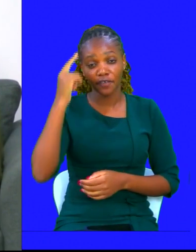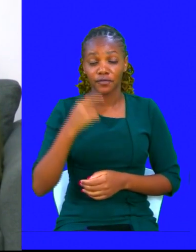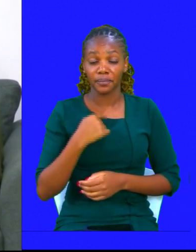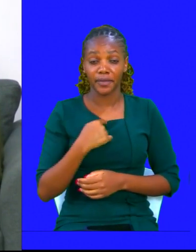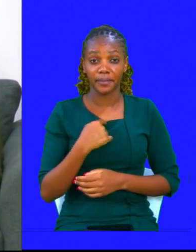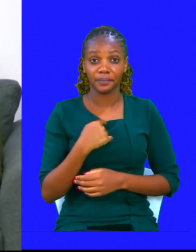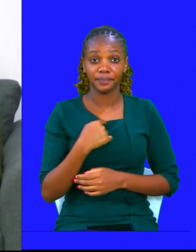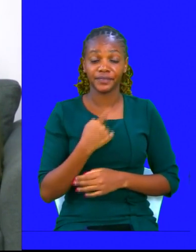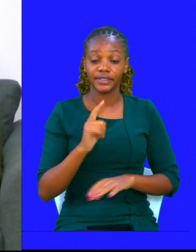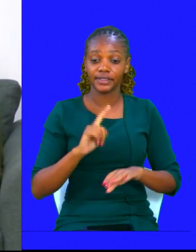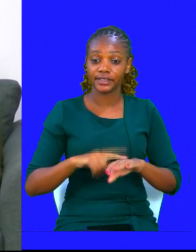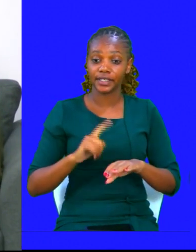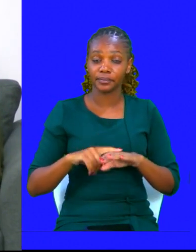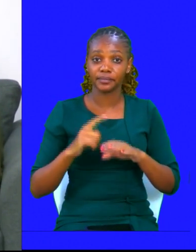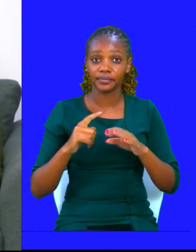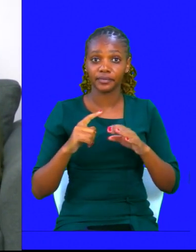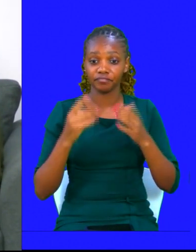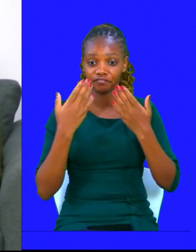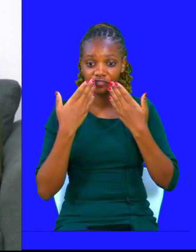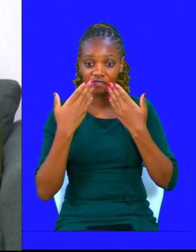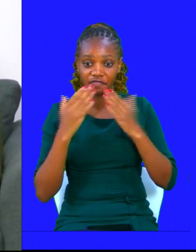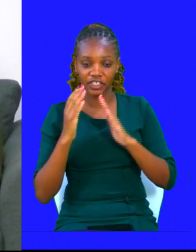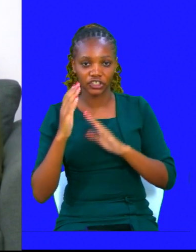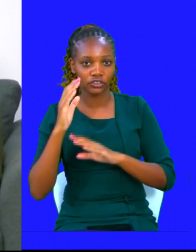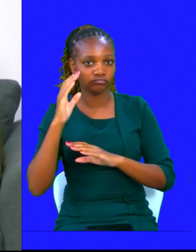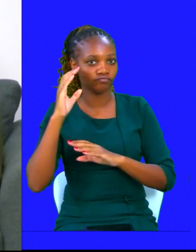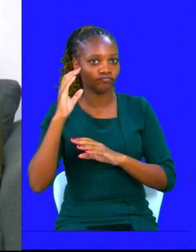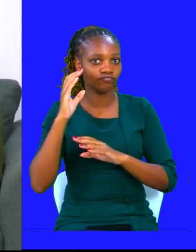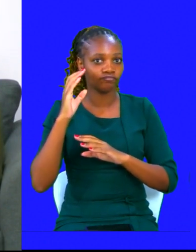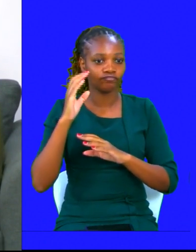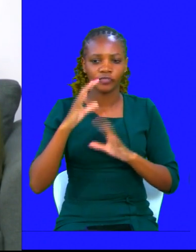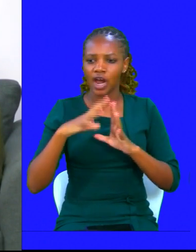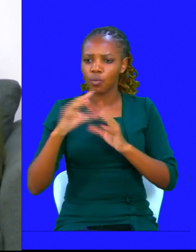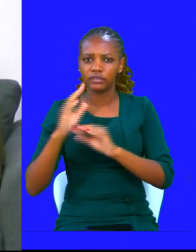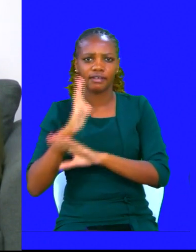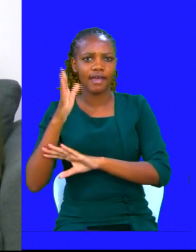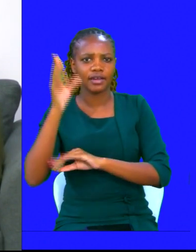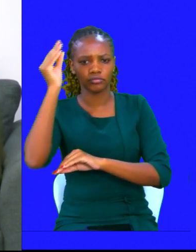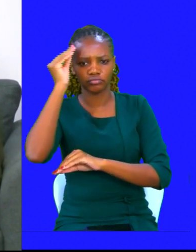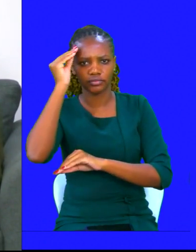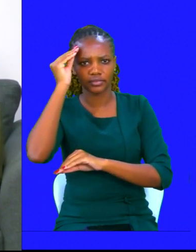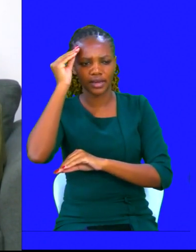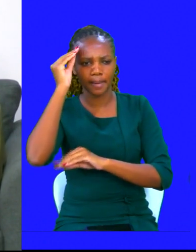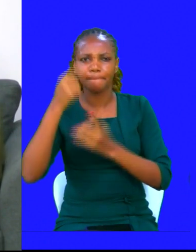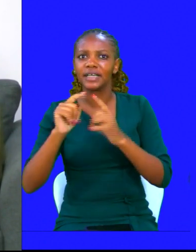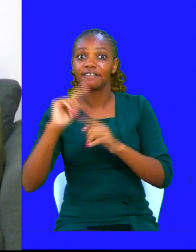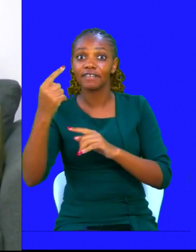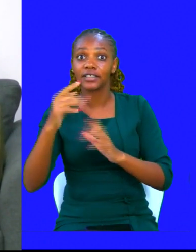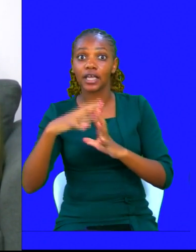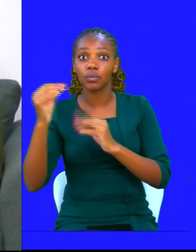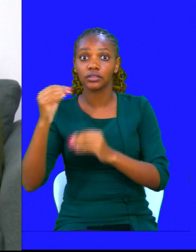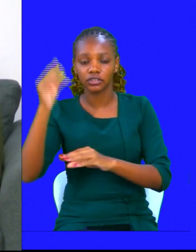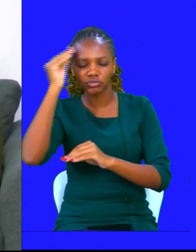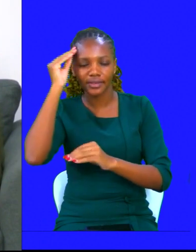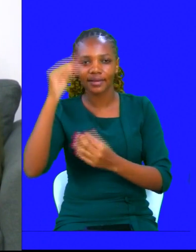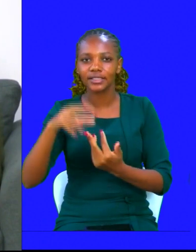really, after I finished Form 4, I didn't really go directly to study. At first I wanted to do special needs education,